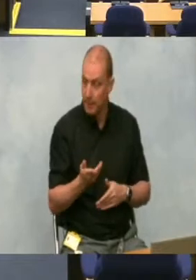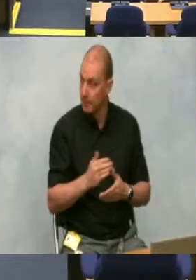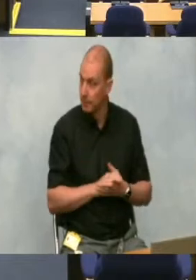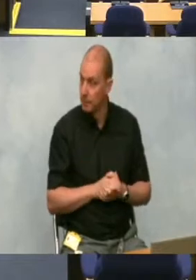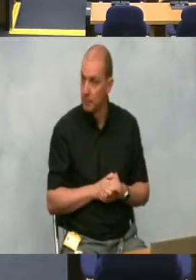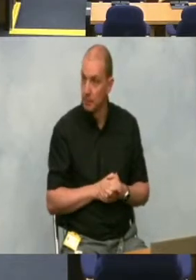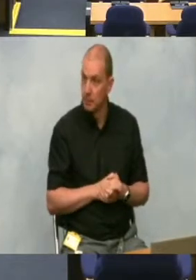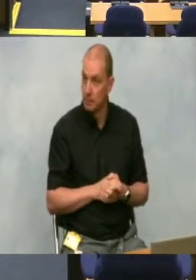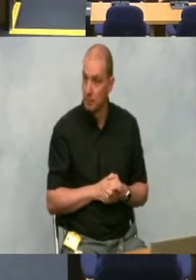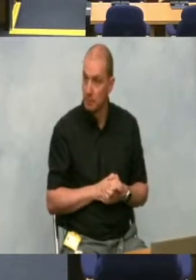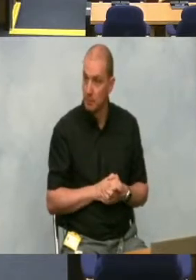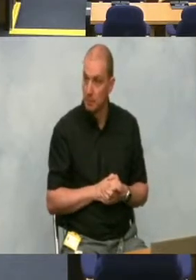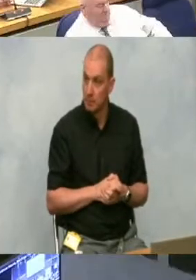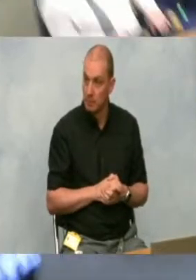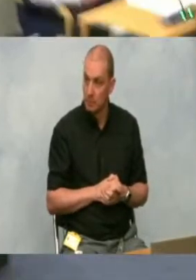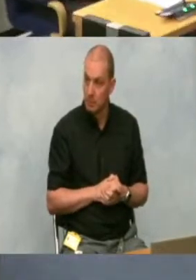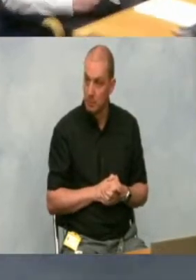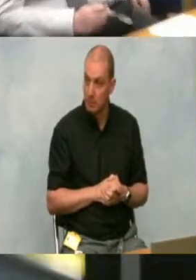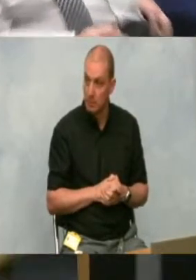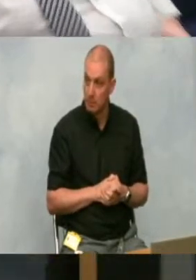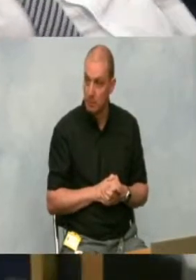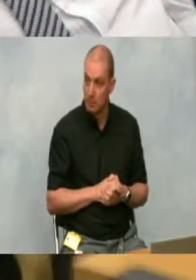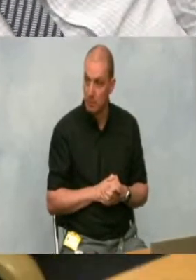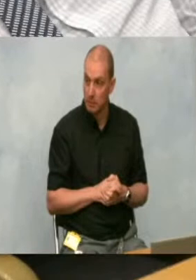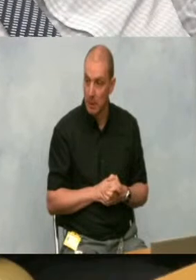Just let it go.